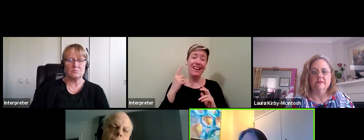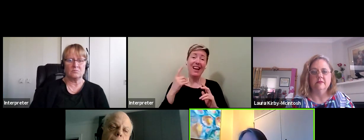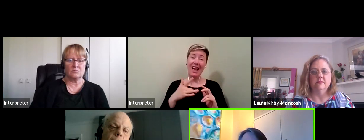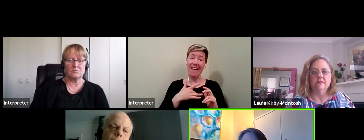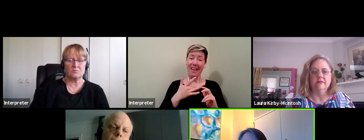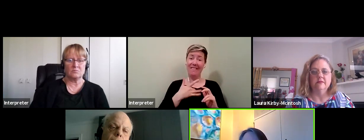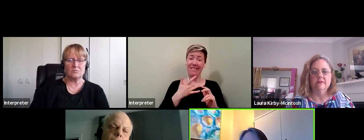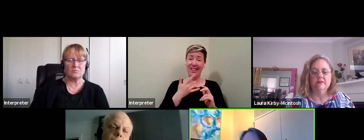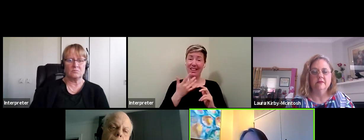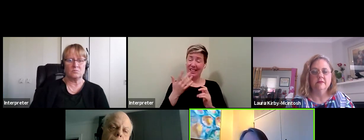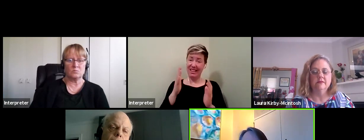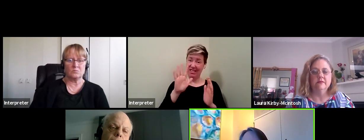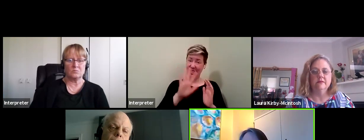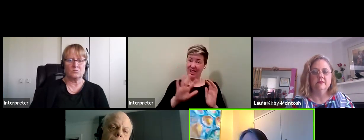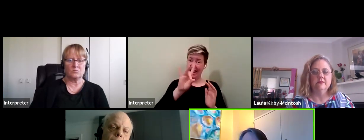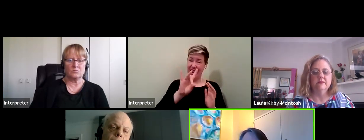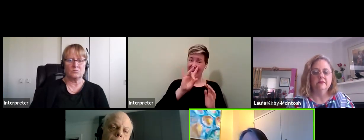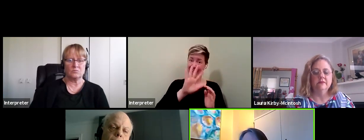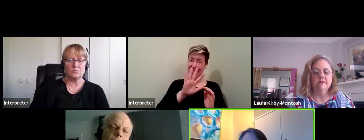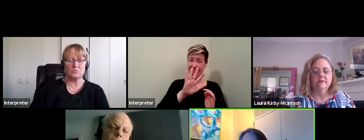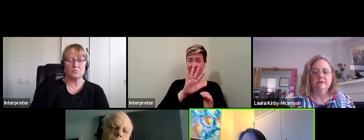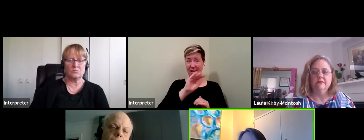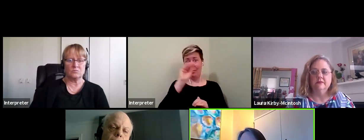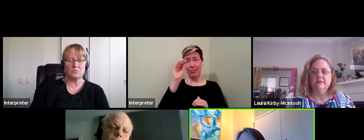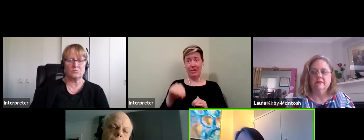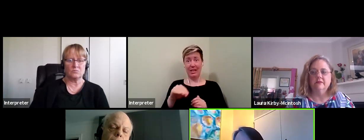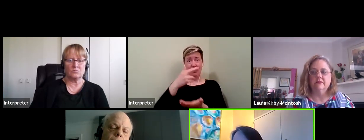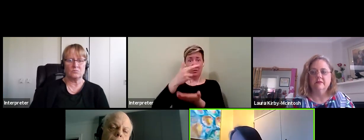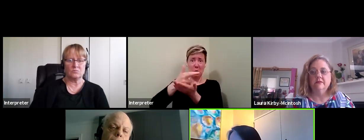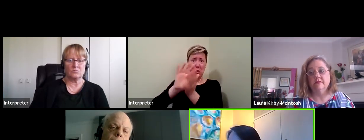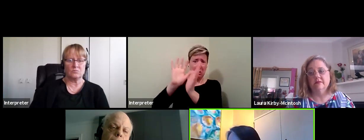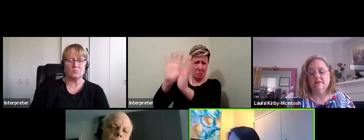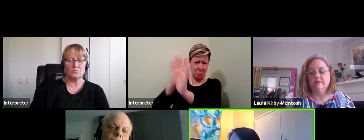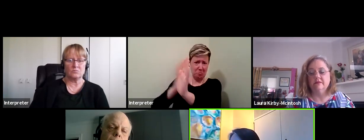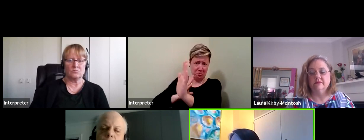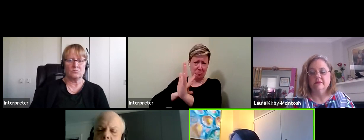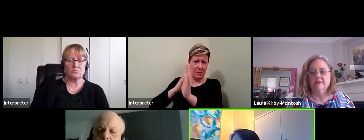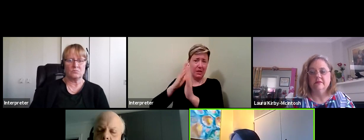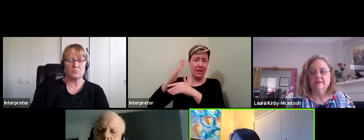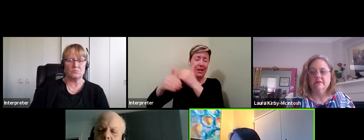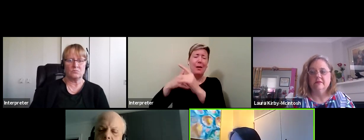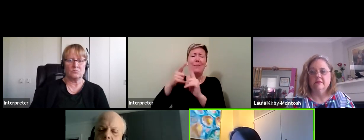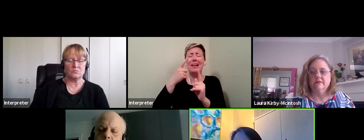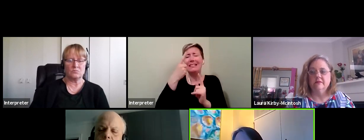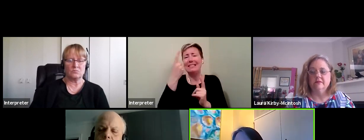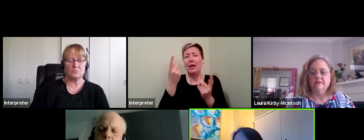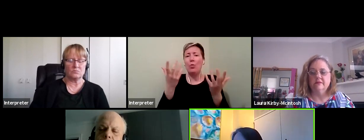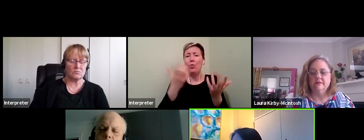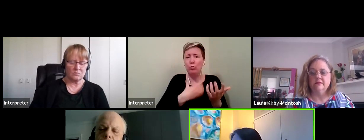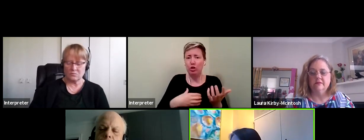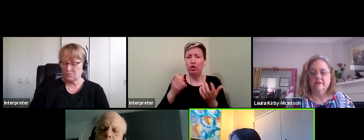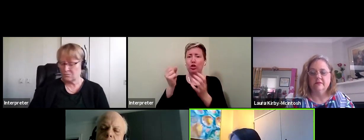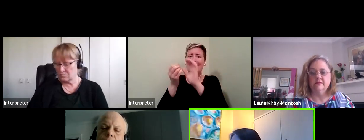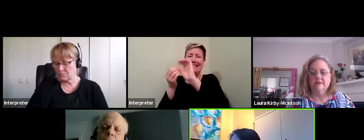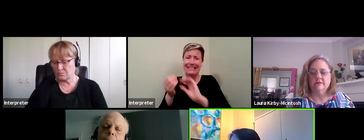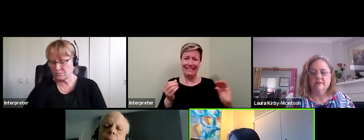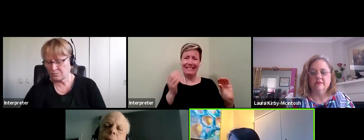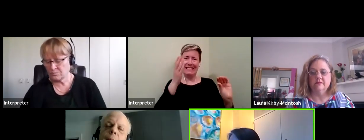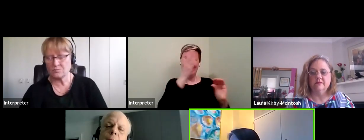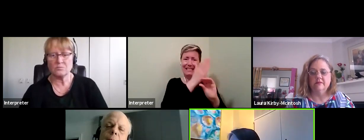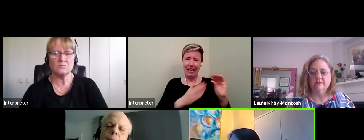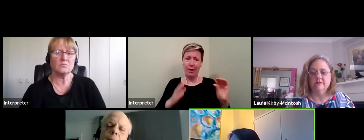of those resources to manage that, but to cleave off something where there's some leadership.